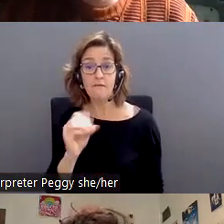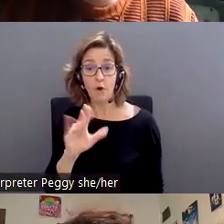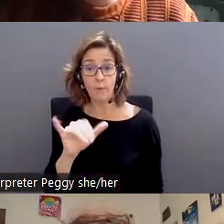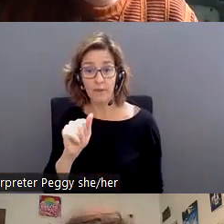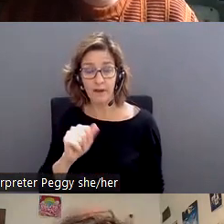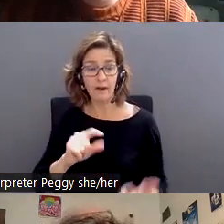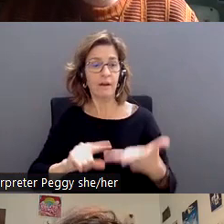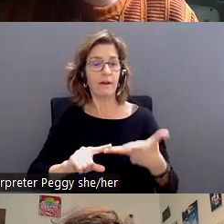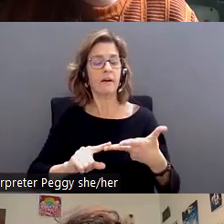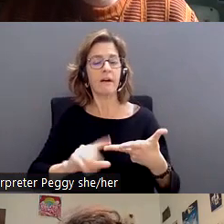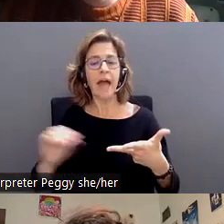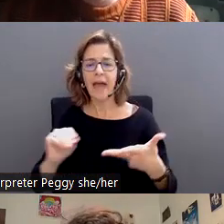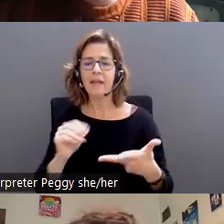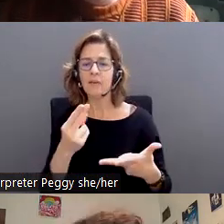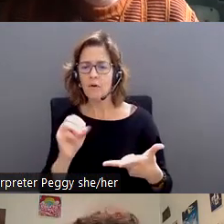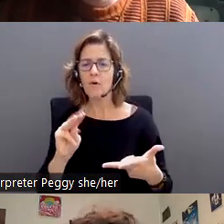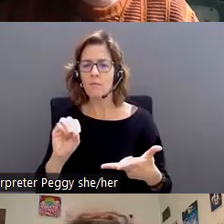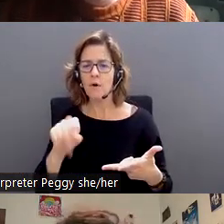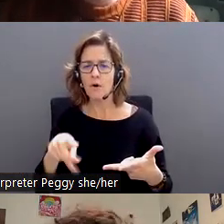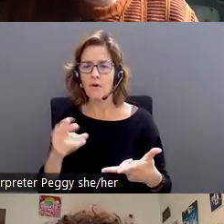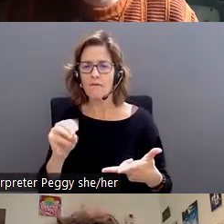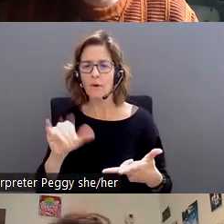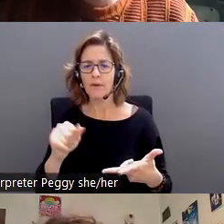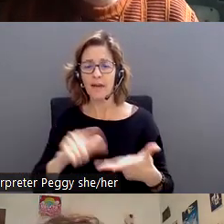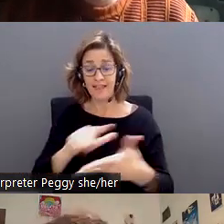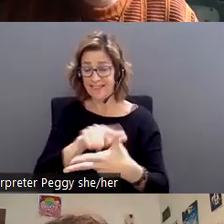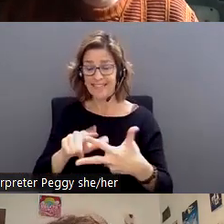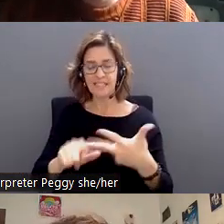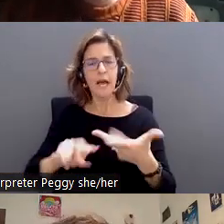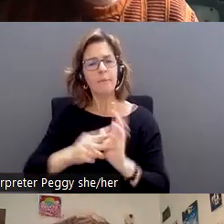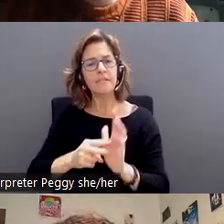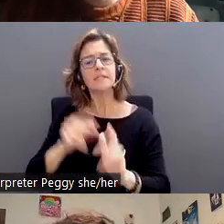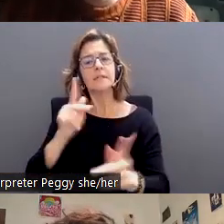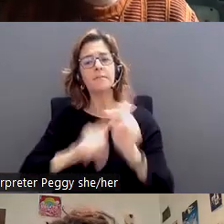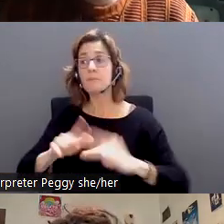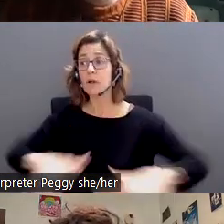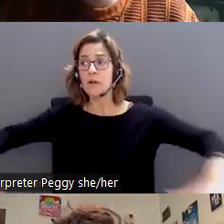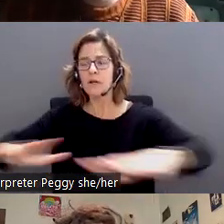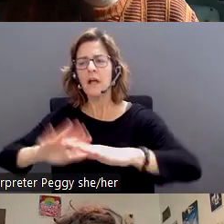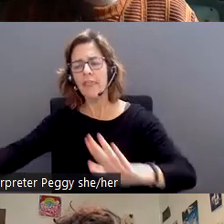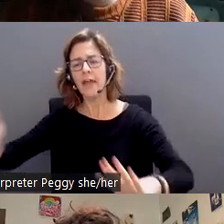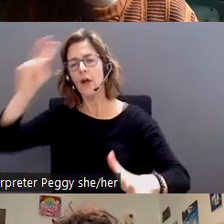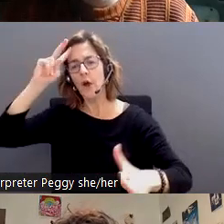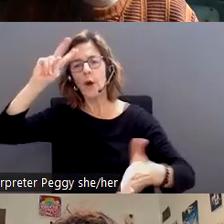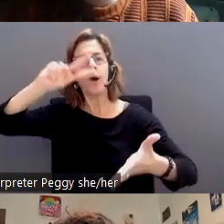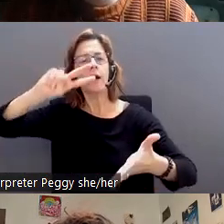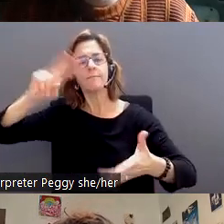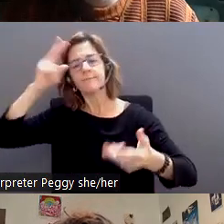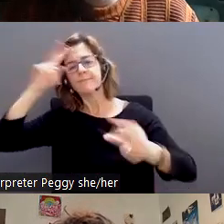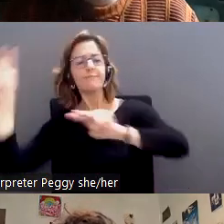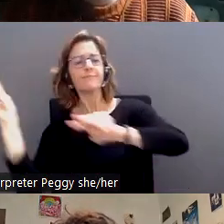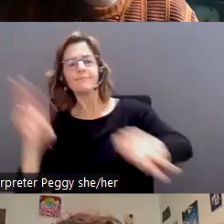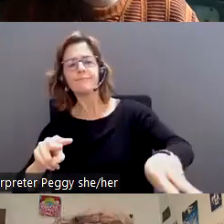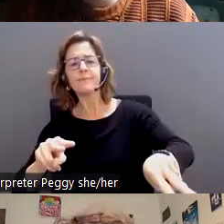people's perception of gay, lesbian, queer, across the spectrum, people,